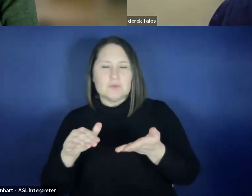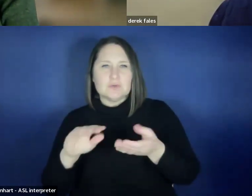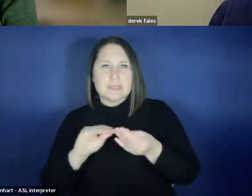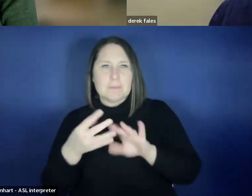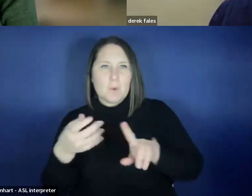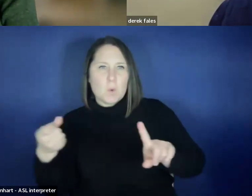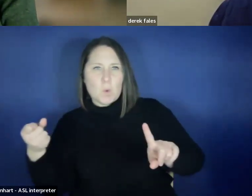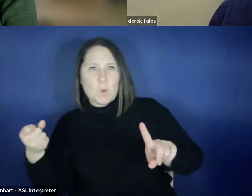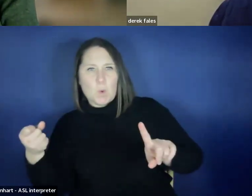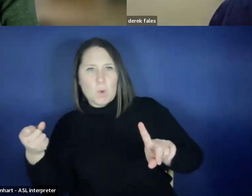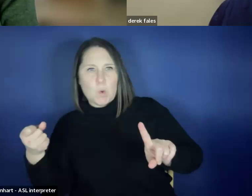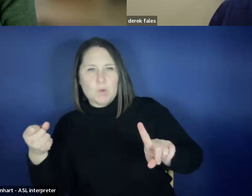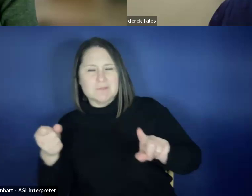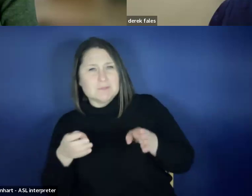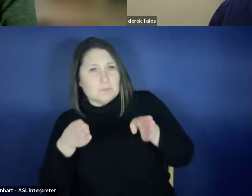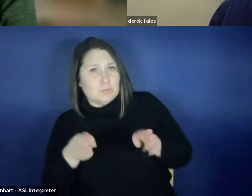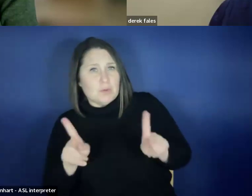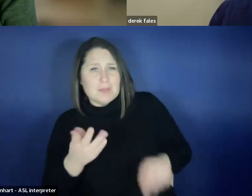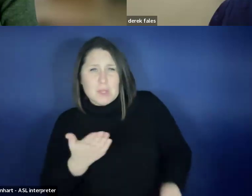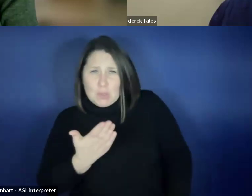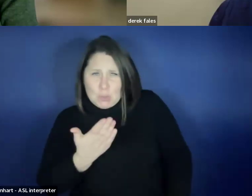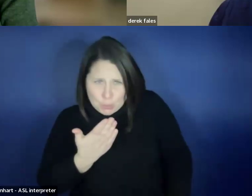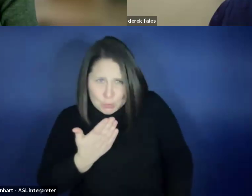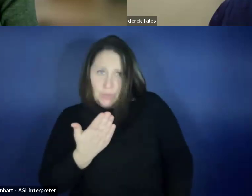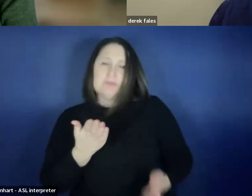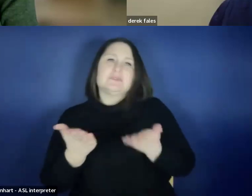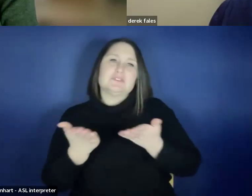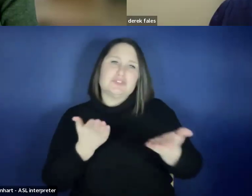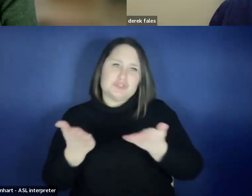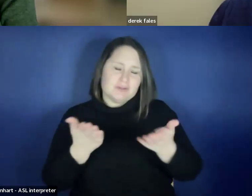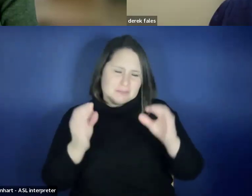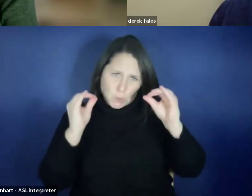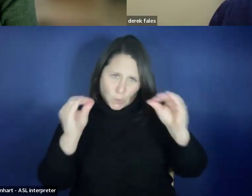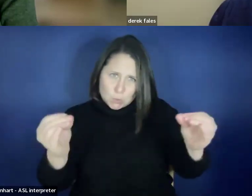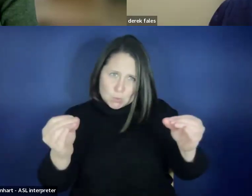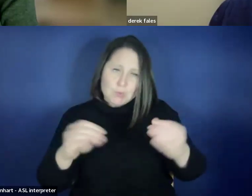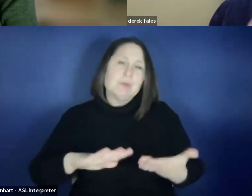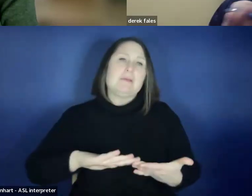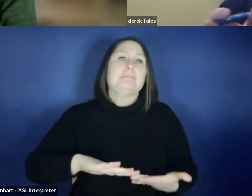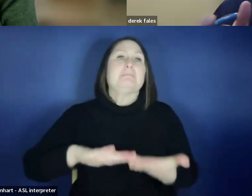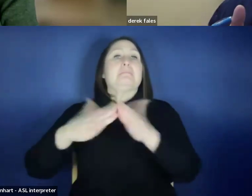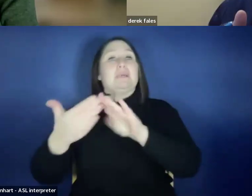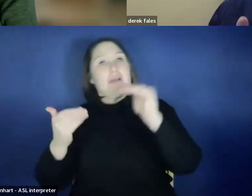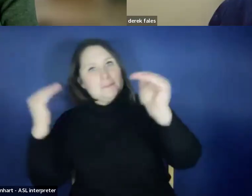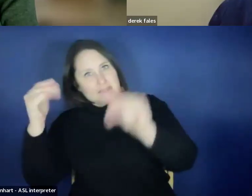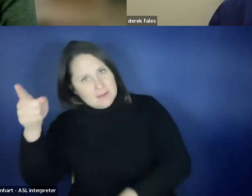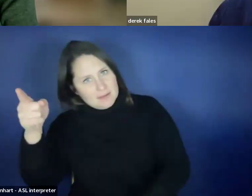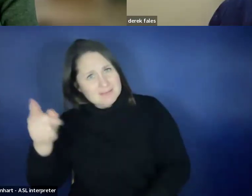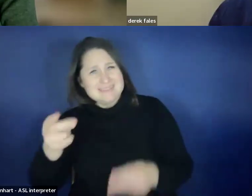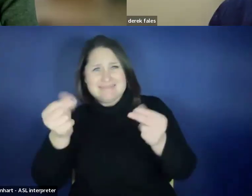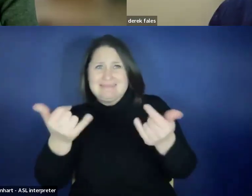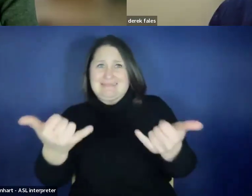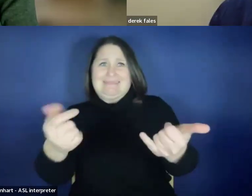support individuals who have no waiver services, who are transitioning into adulthood, and who are in